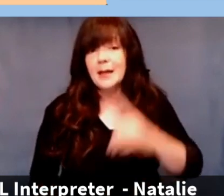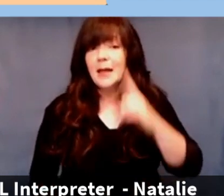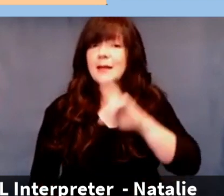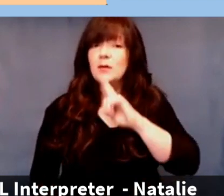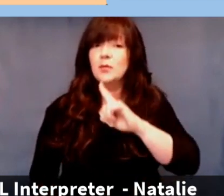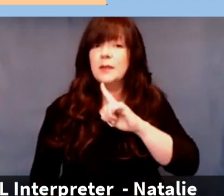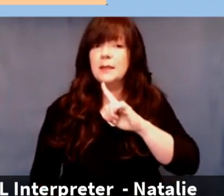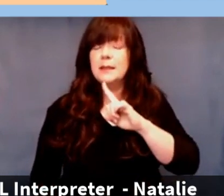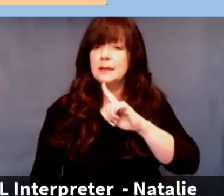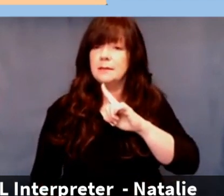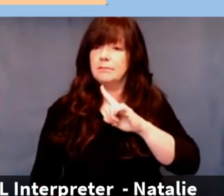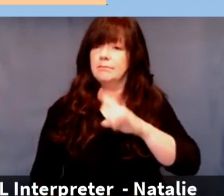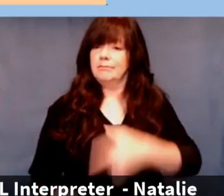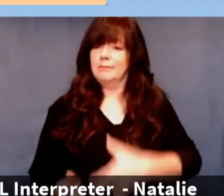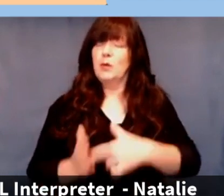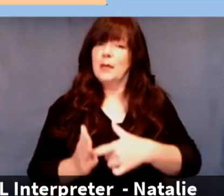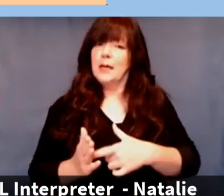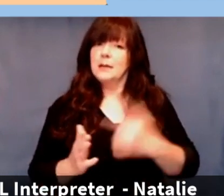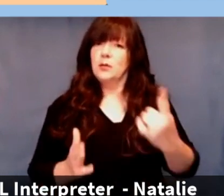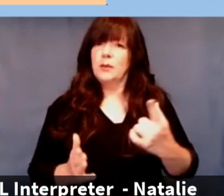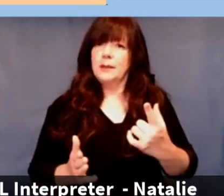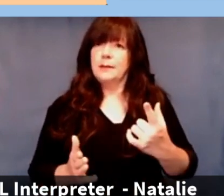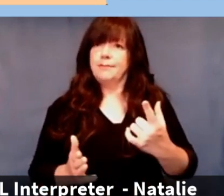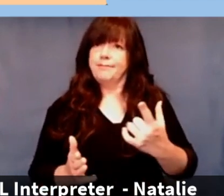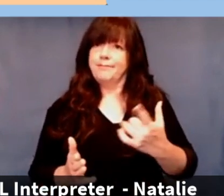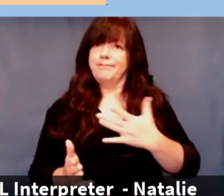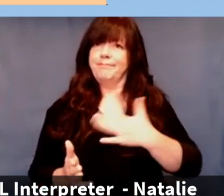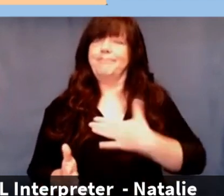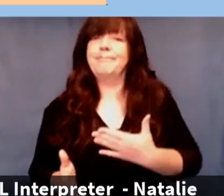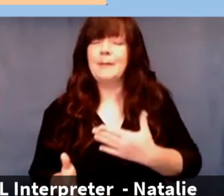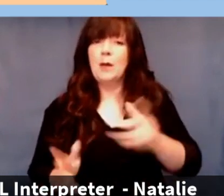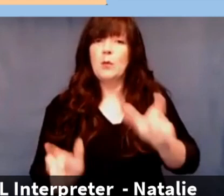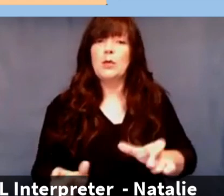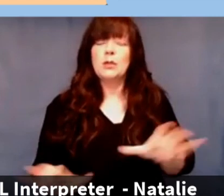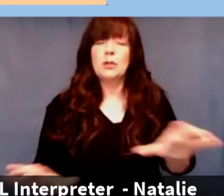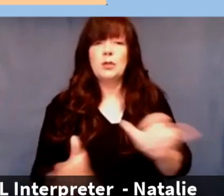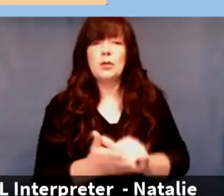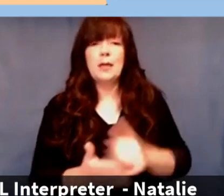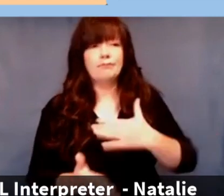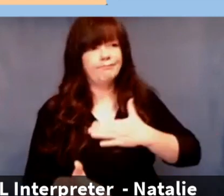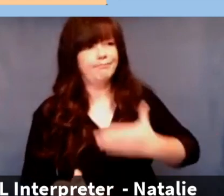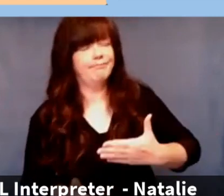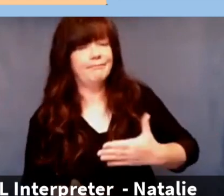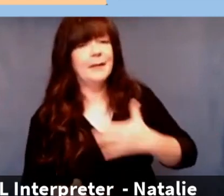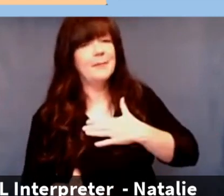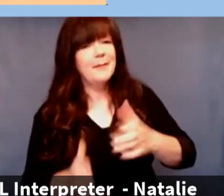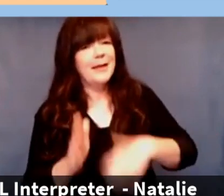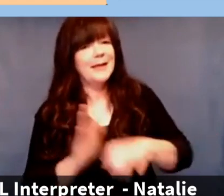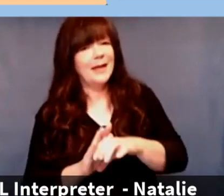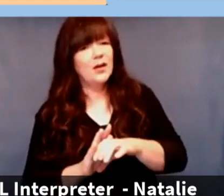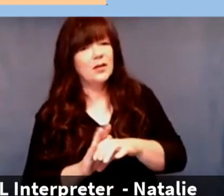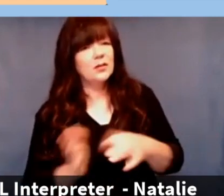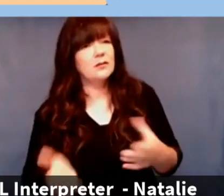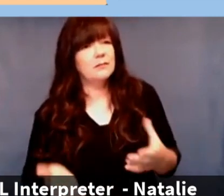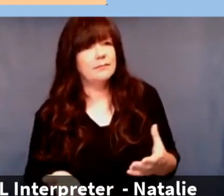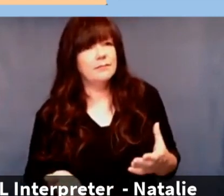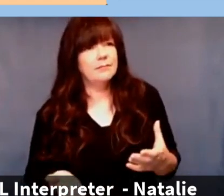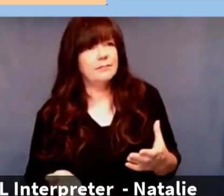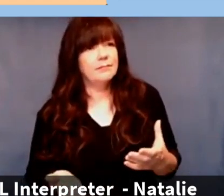big person to do that. And that's what I love about her character, is